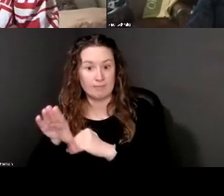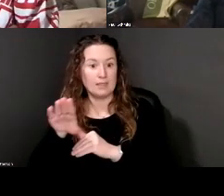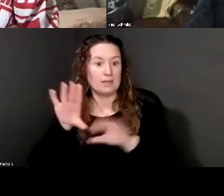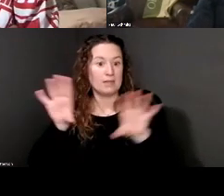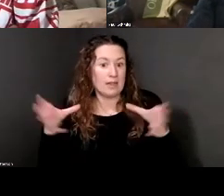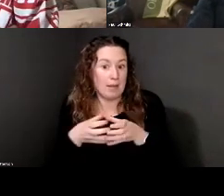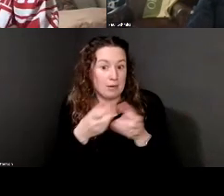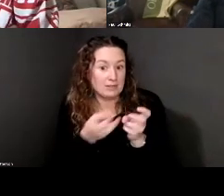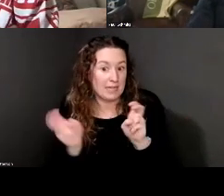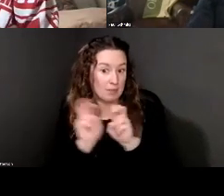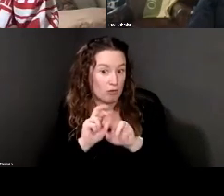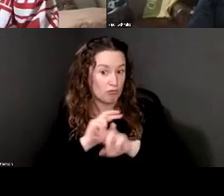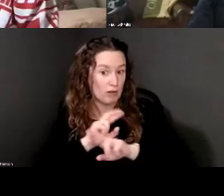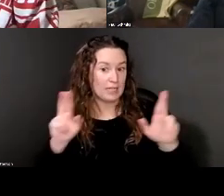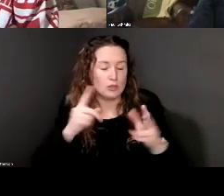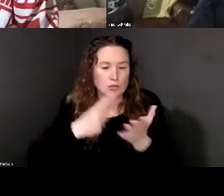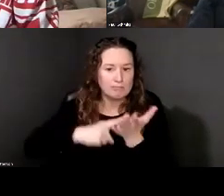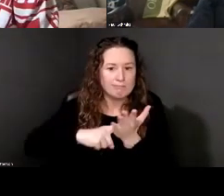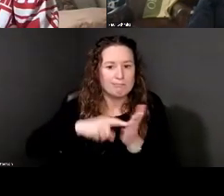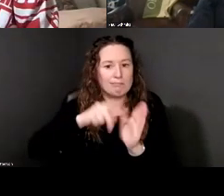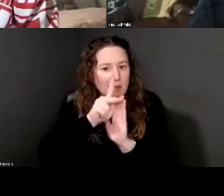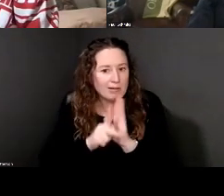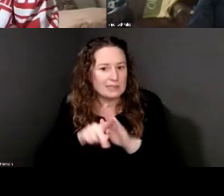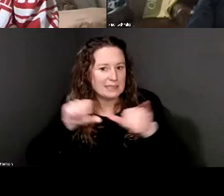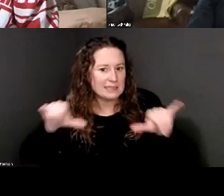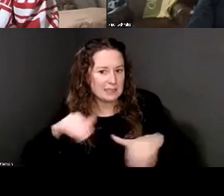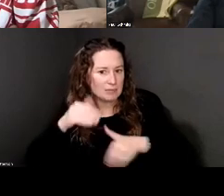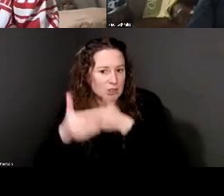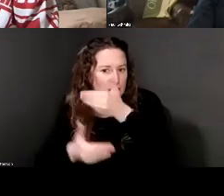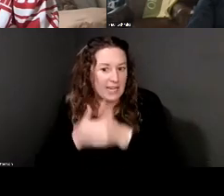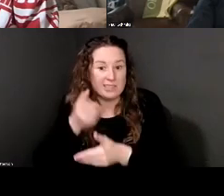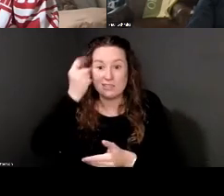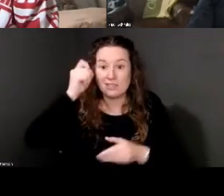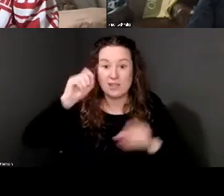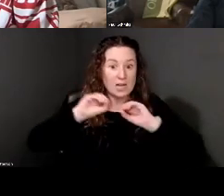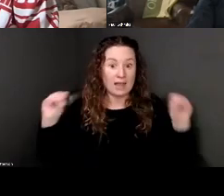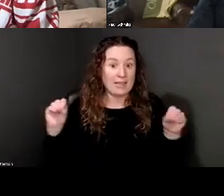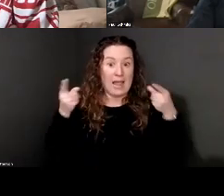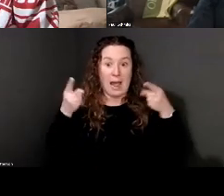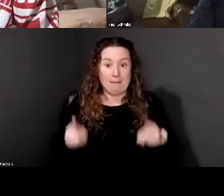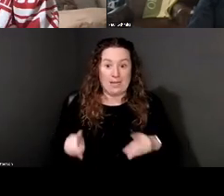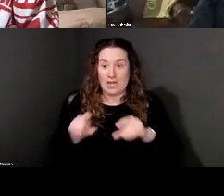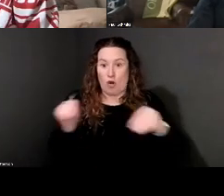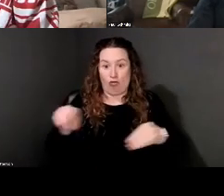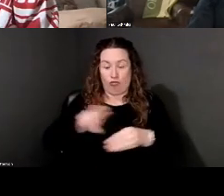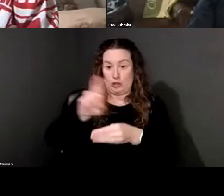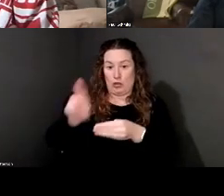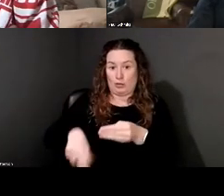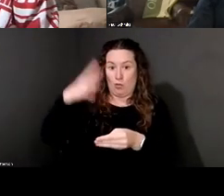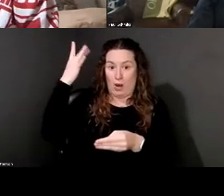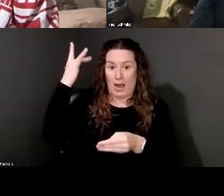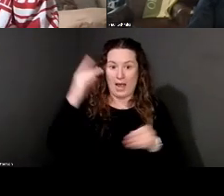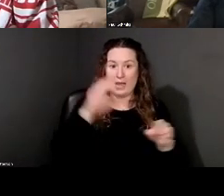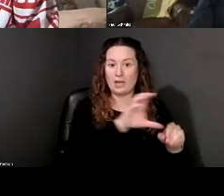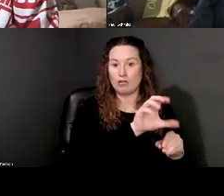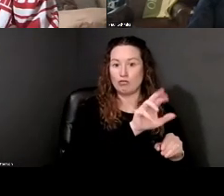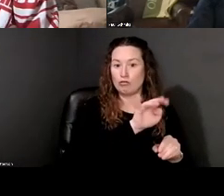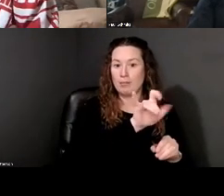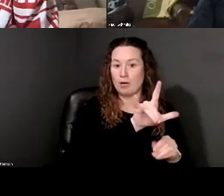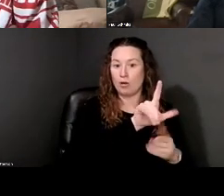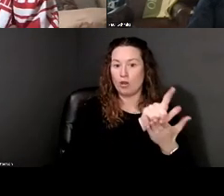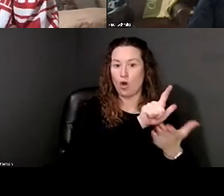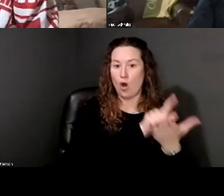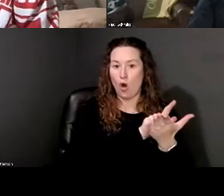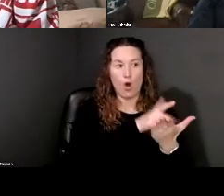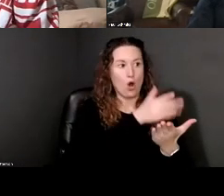around policy and systems change because the whole criminal law infrastructure was at